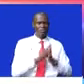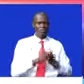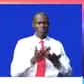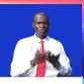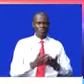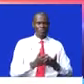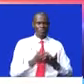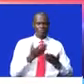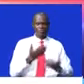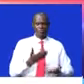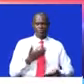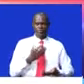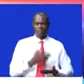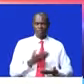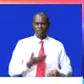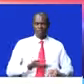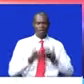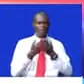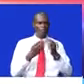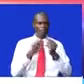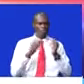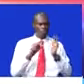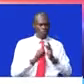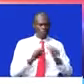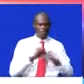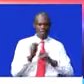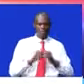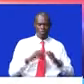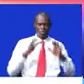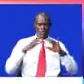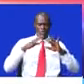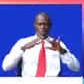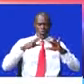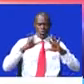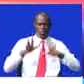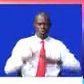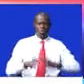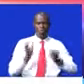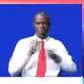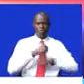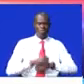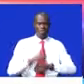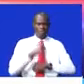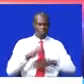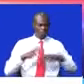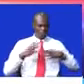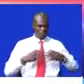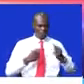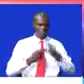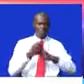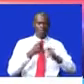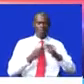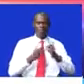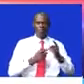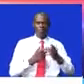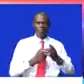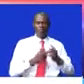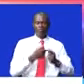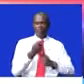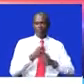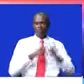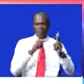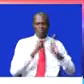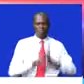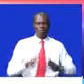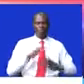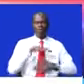koro okonygi tieko midhiero mano mar oula ma bende osemiyo koda ka moko kuom jodak mawuok e kaonti ma Kisumu kae